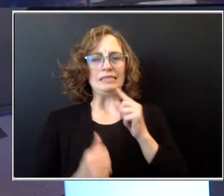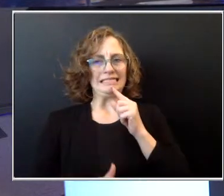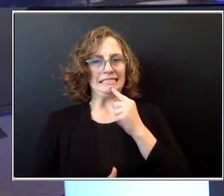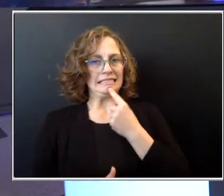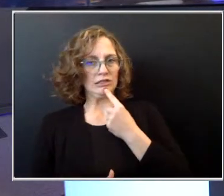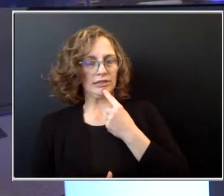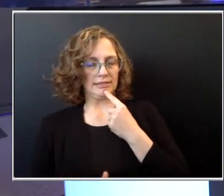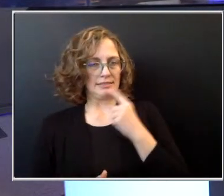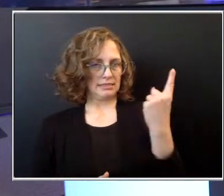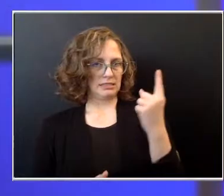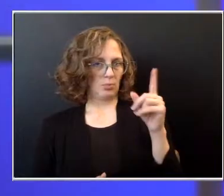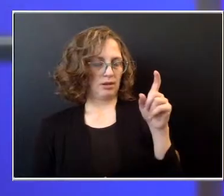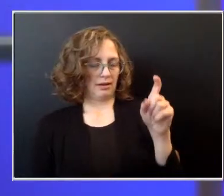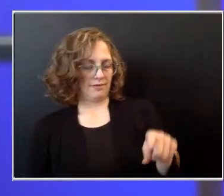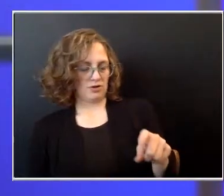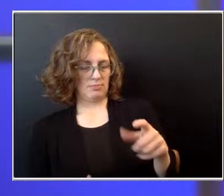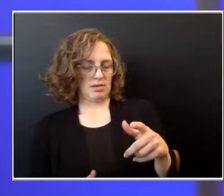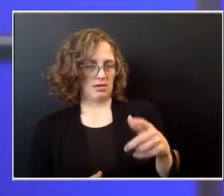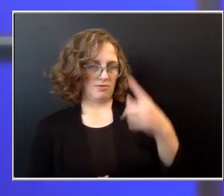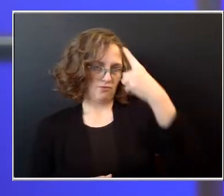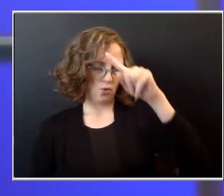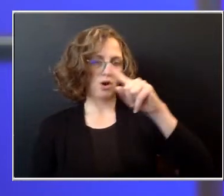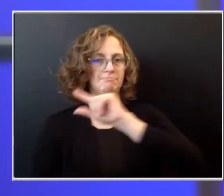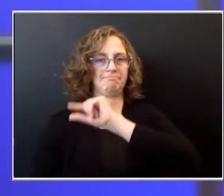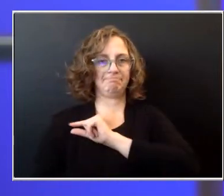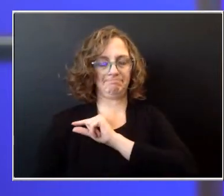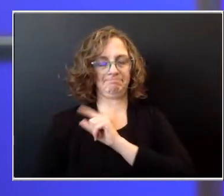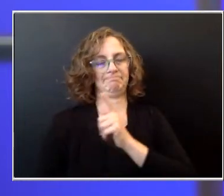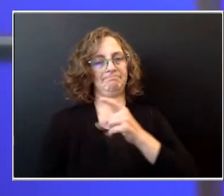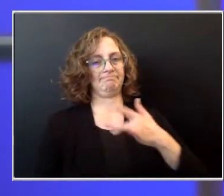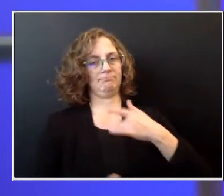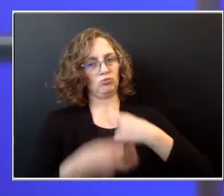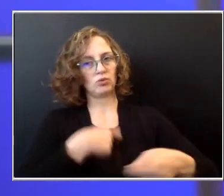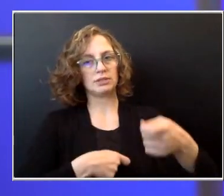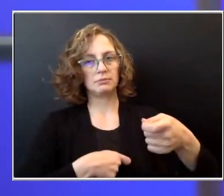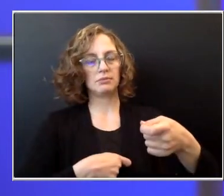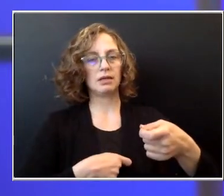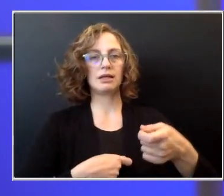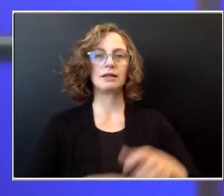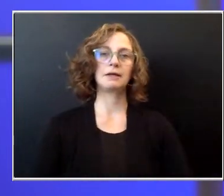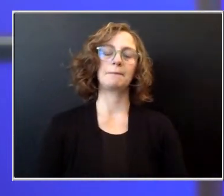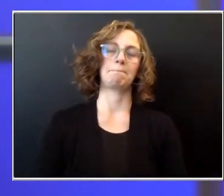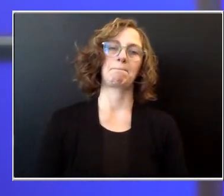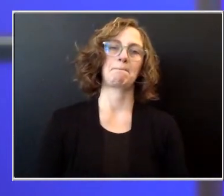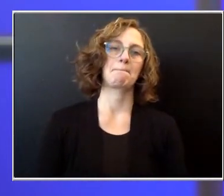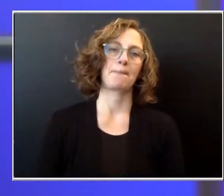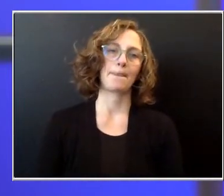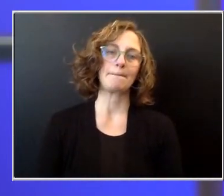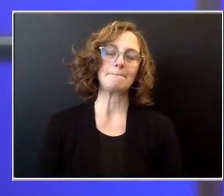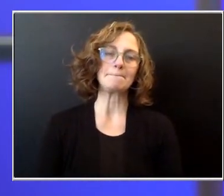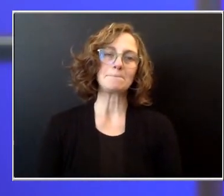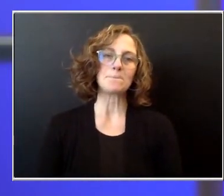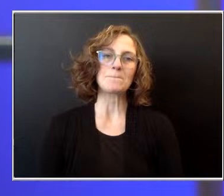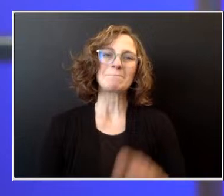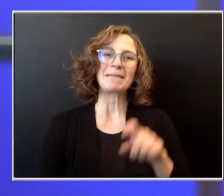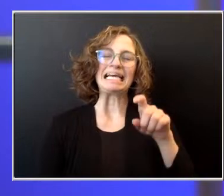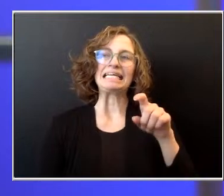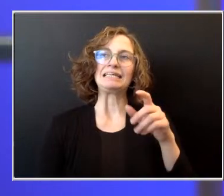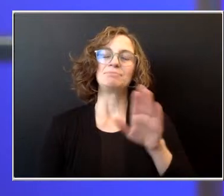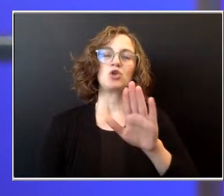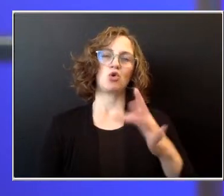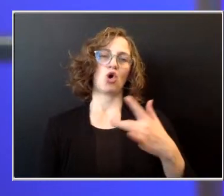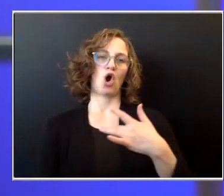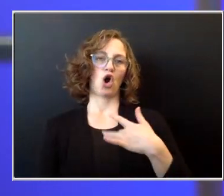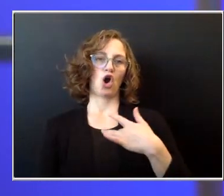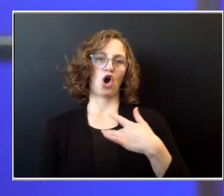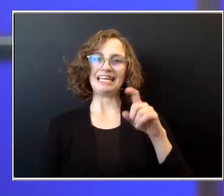out? So you need to be at the sort of end of the life expectancy of your own heart. So it's an